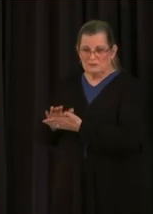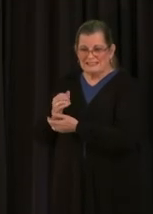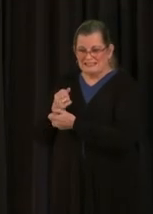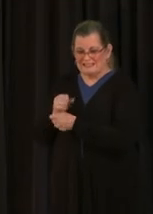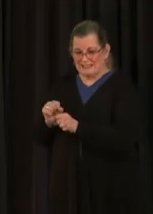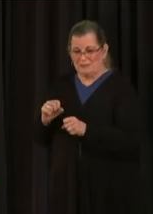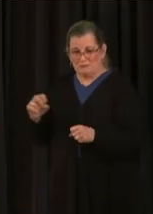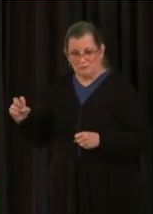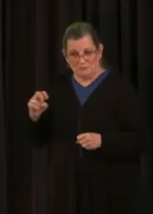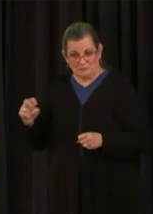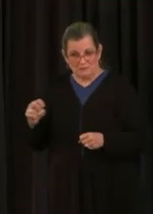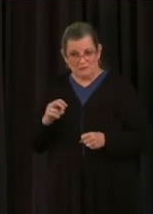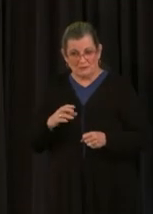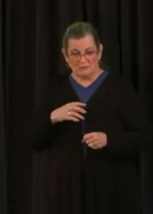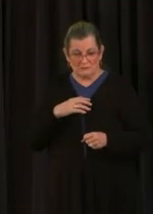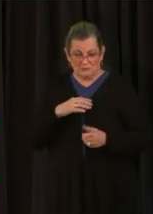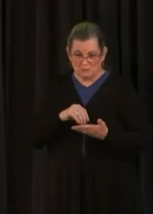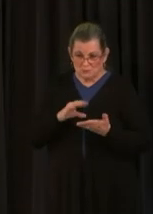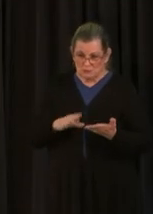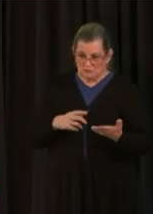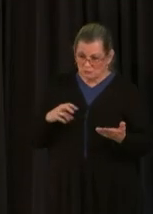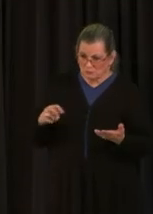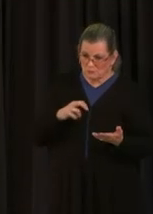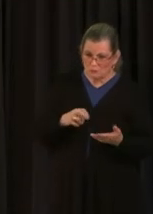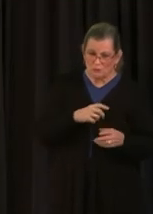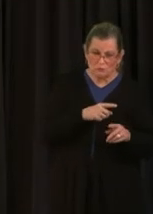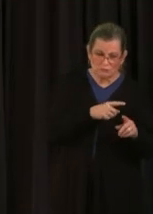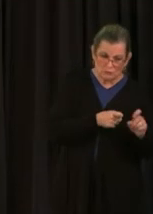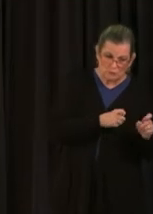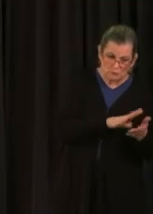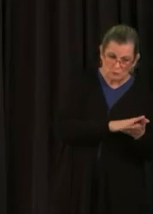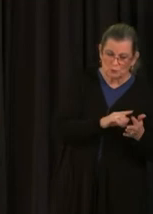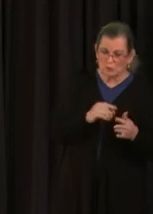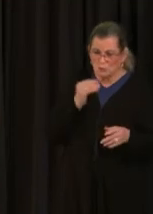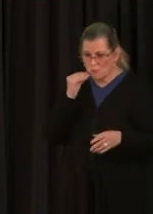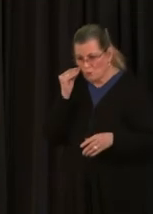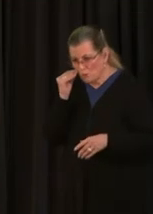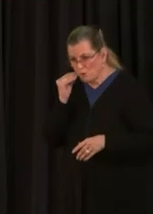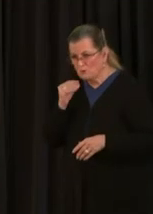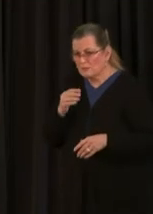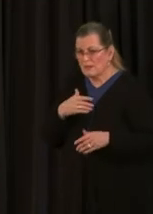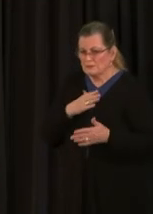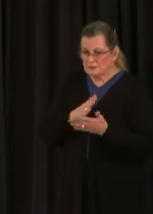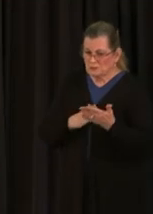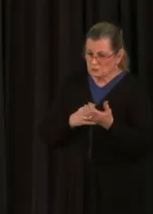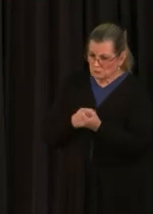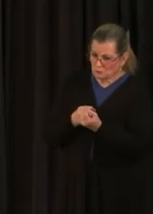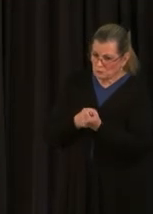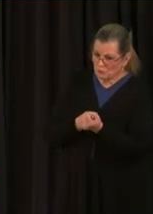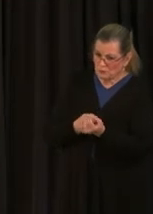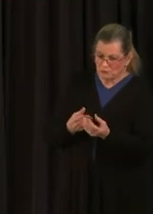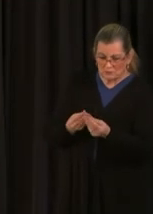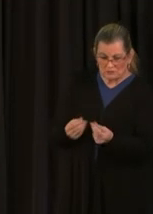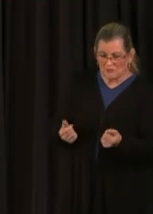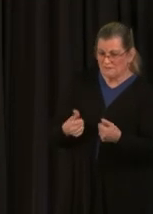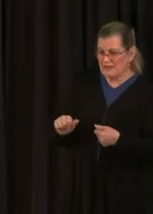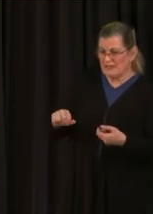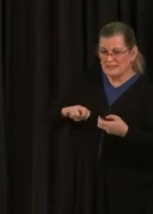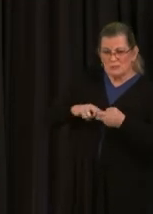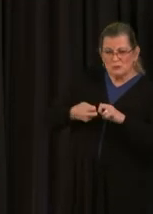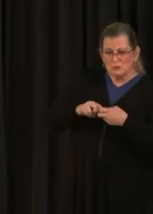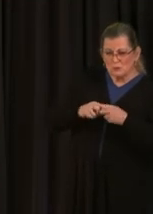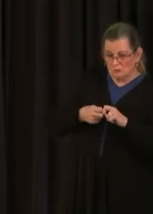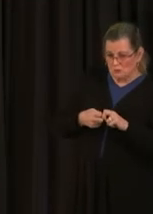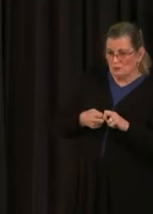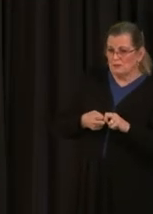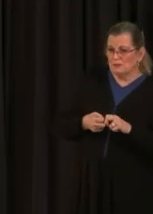conduct Safe Passage working group calls on a monthly basis and quarterly Safe Passage working group meetings.